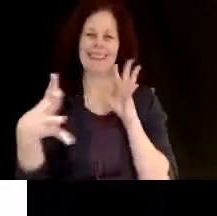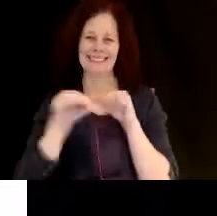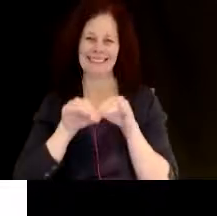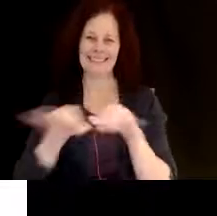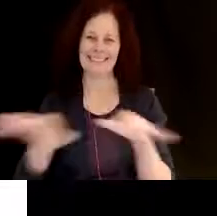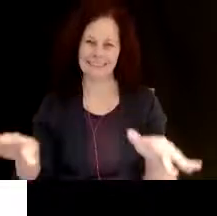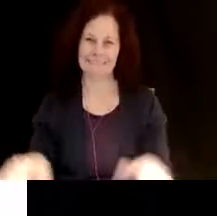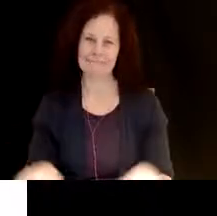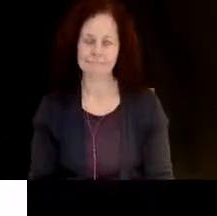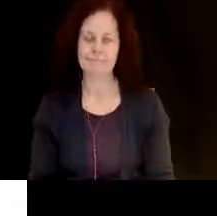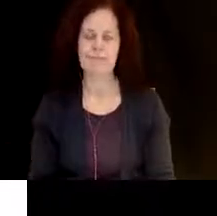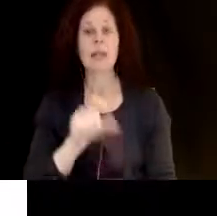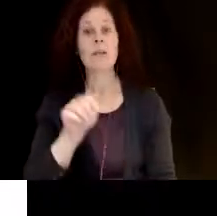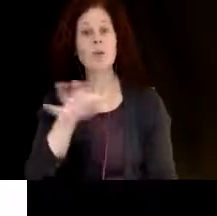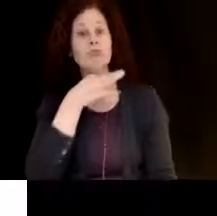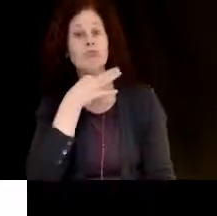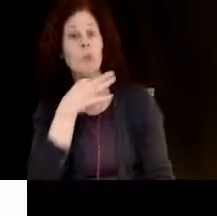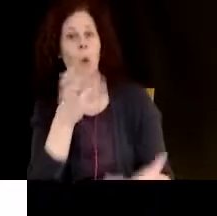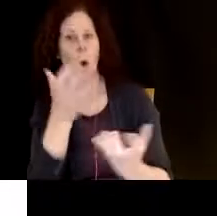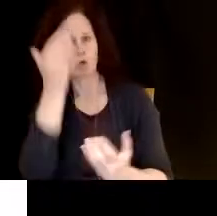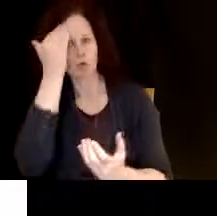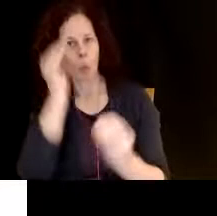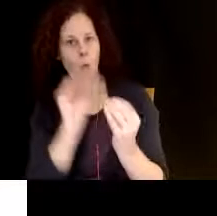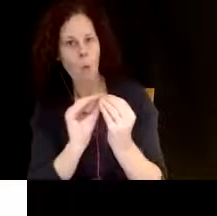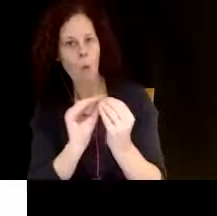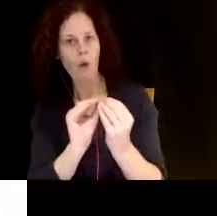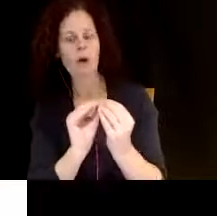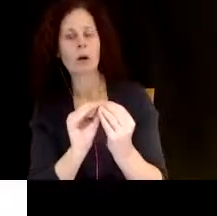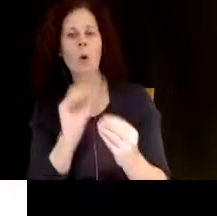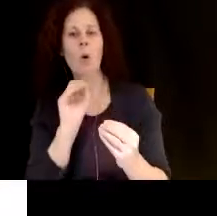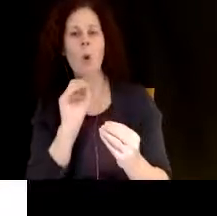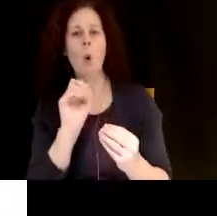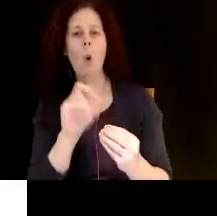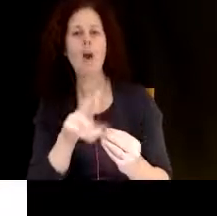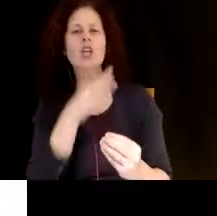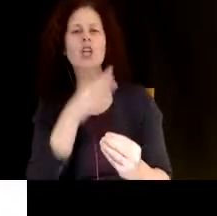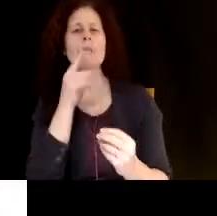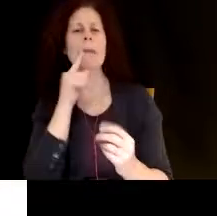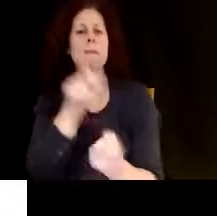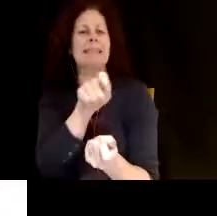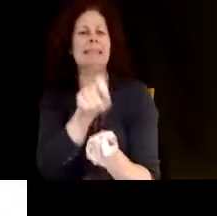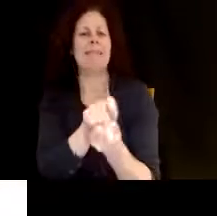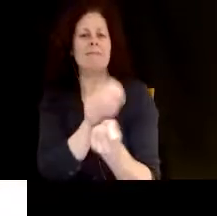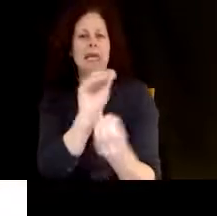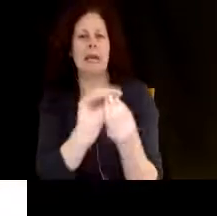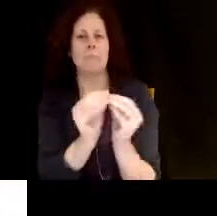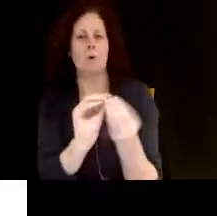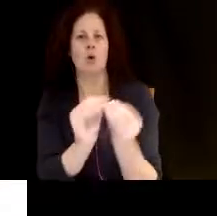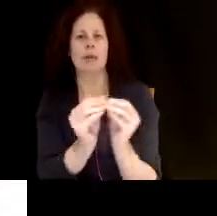So if you want to learn more or want to find more specific breakdowns, you can do that with this